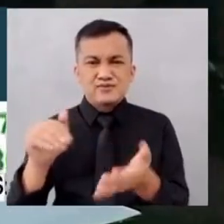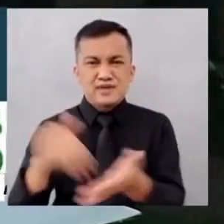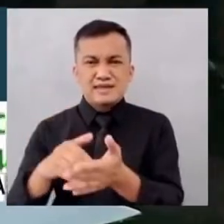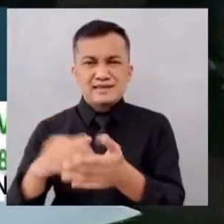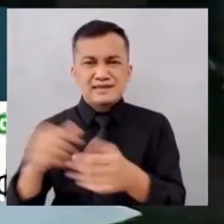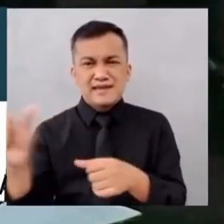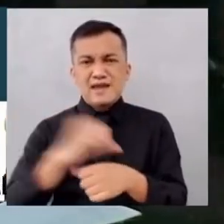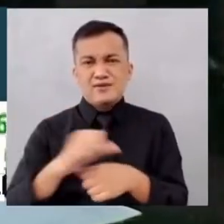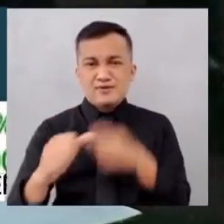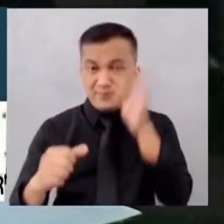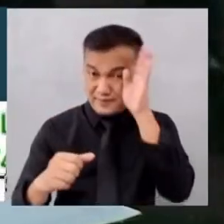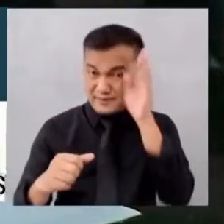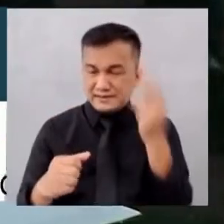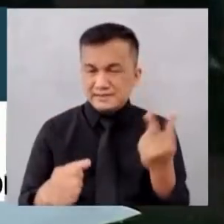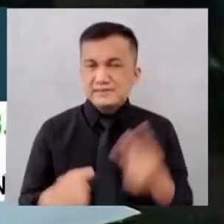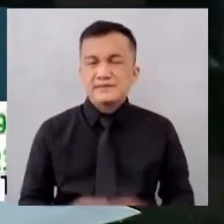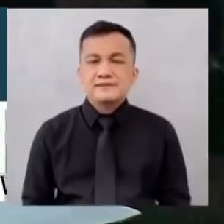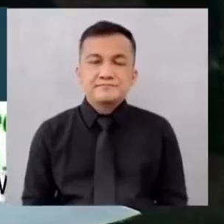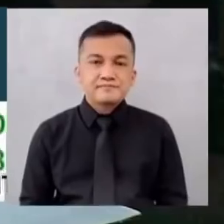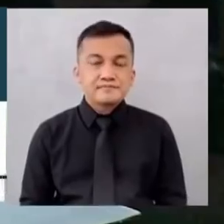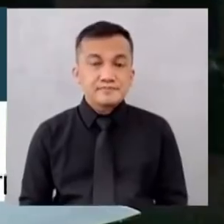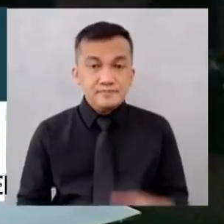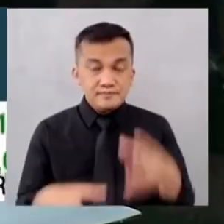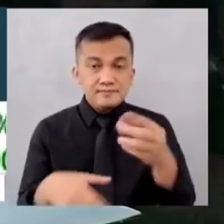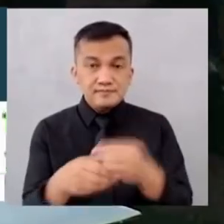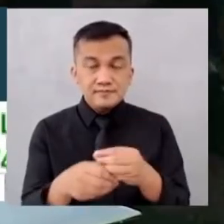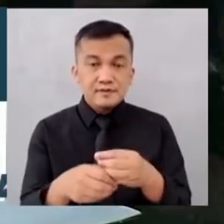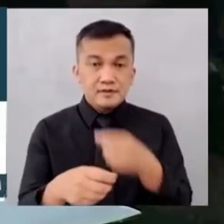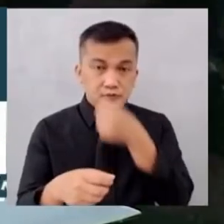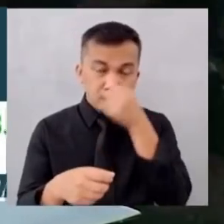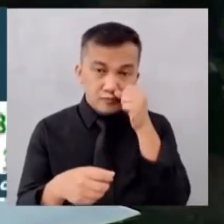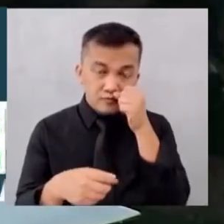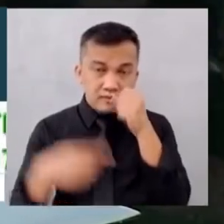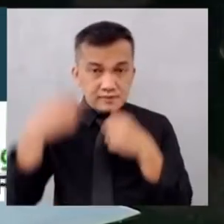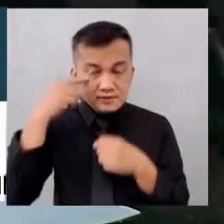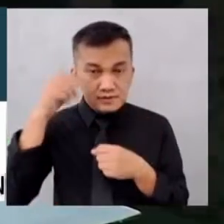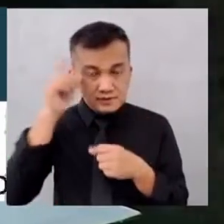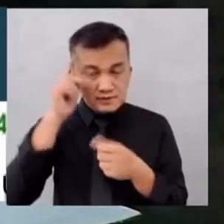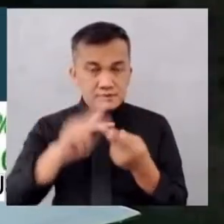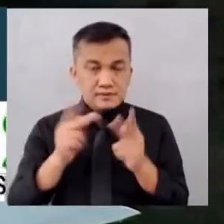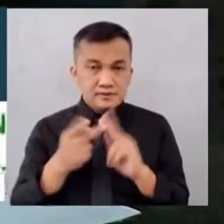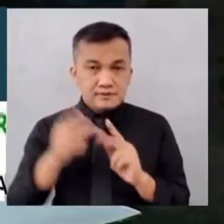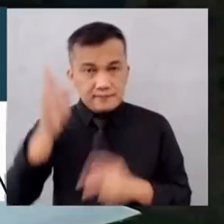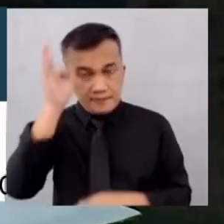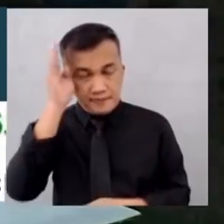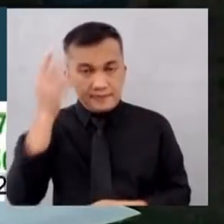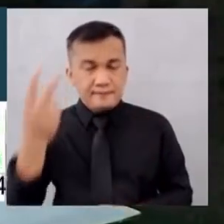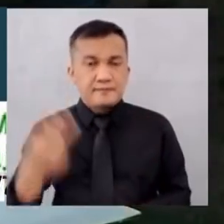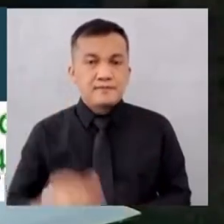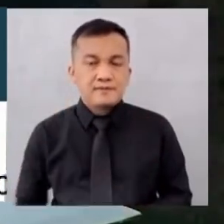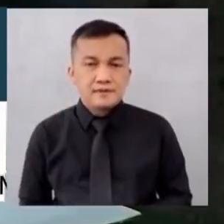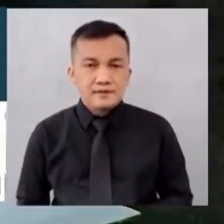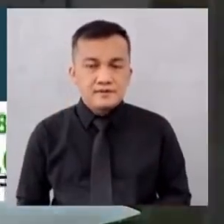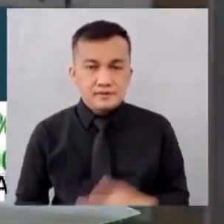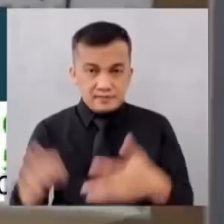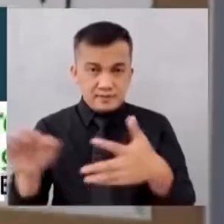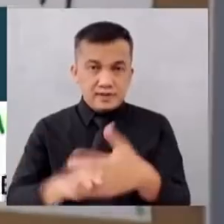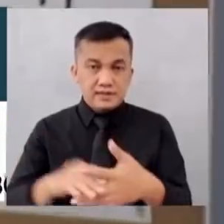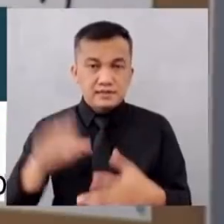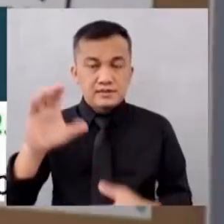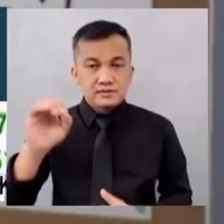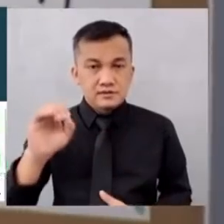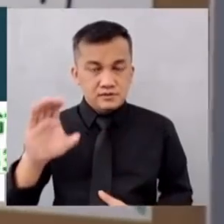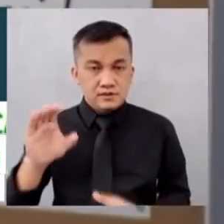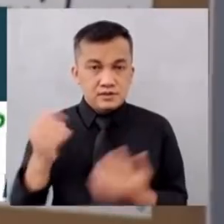263,407 three votes. Now, aside from the Sotto-Lacson tandem and the Marcos camp filing their COCs this